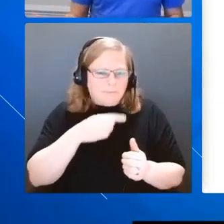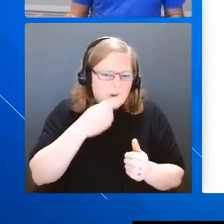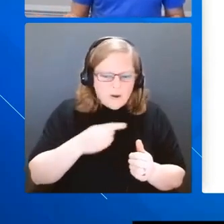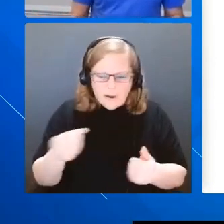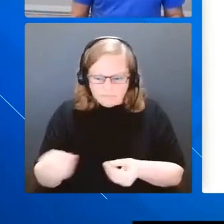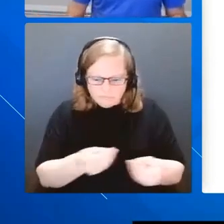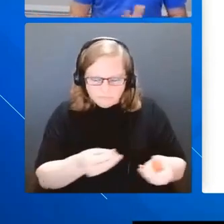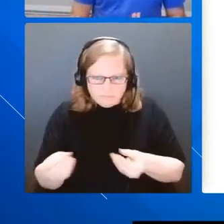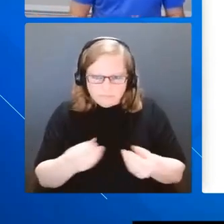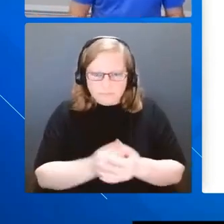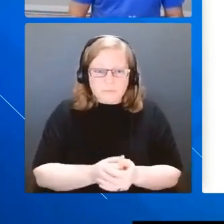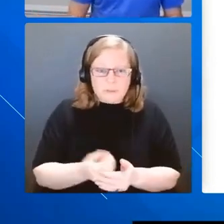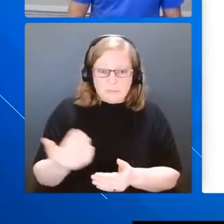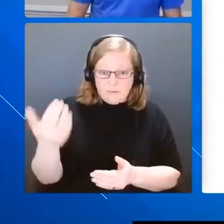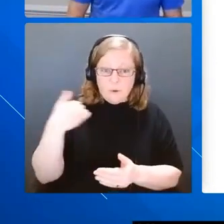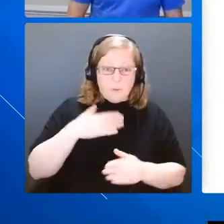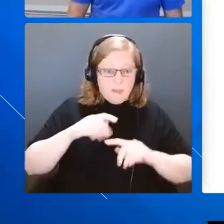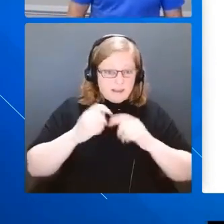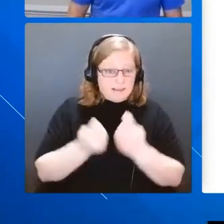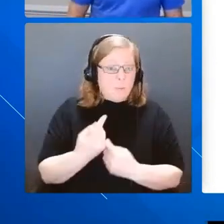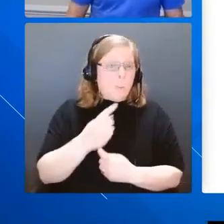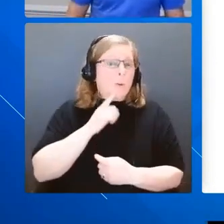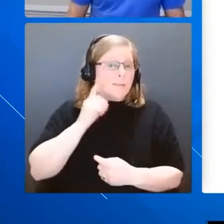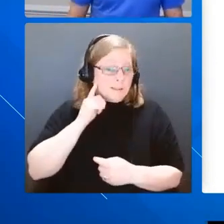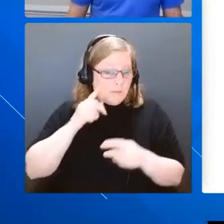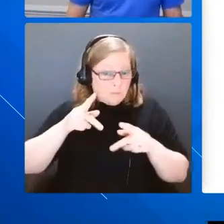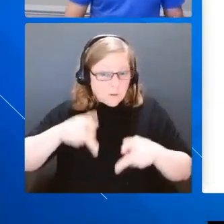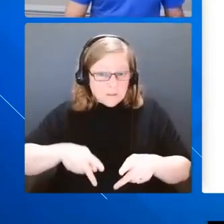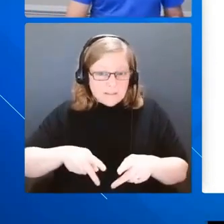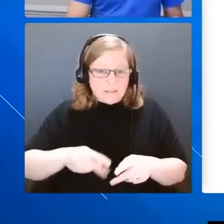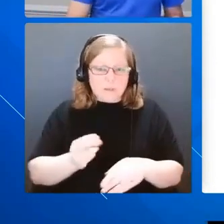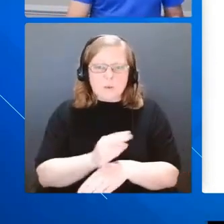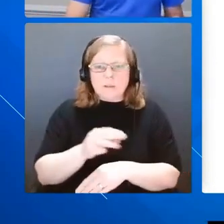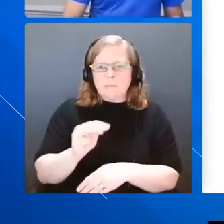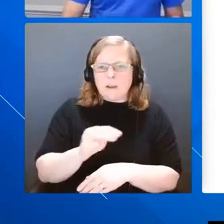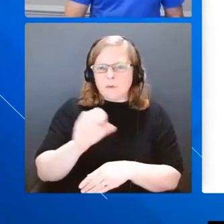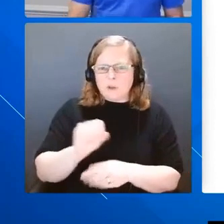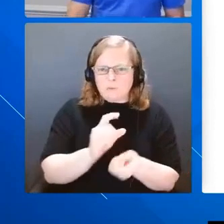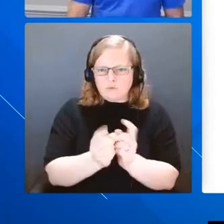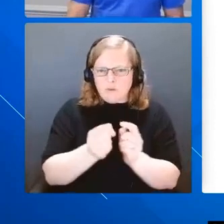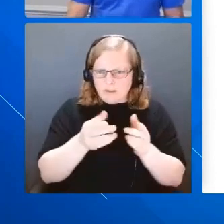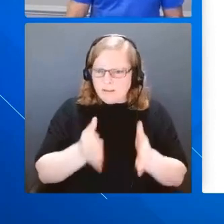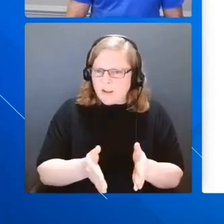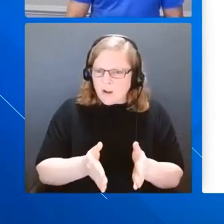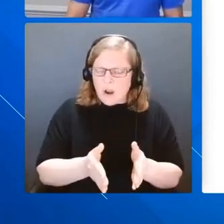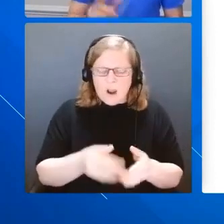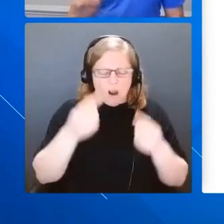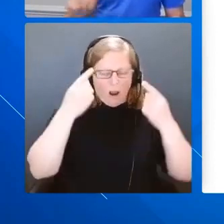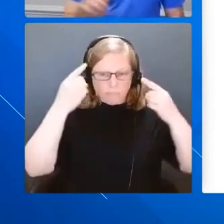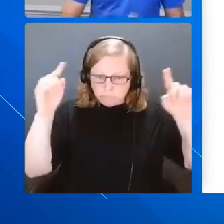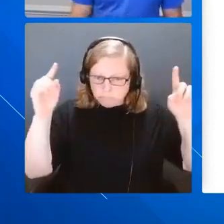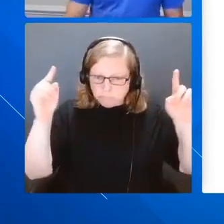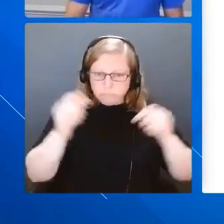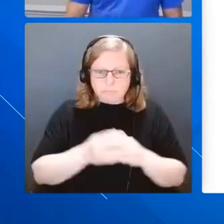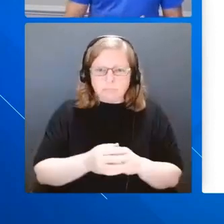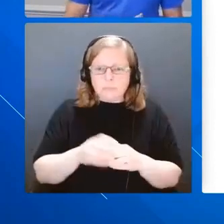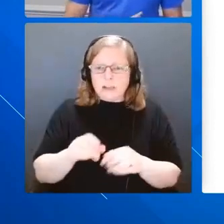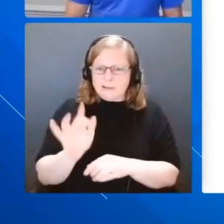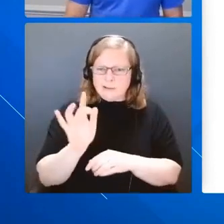team member who was fully deaf. We use Microsoft Translator very effectively. You can start a conversation, there's a little